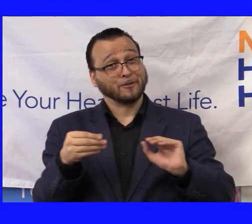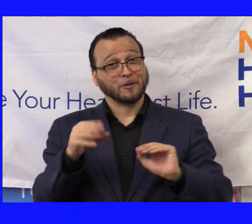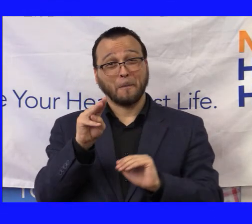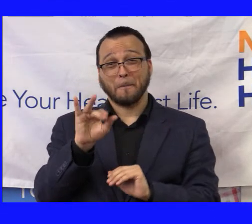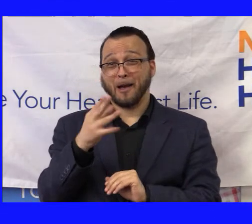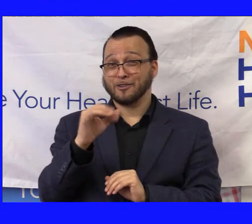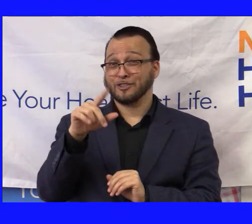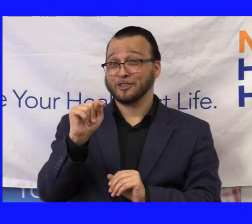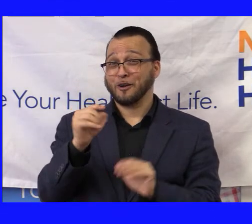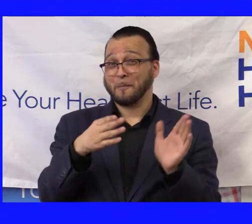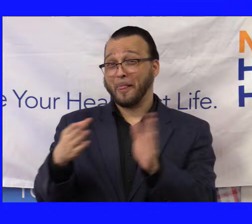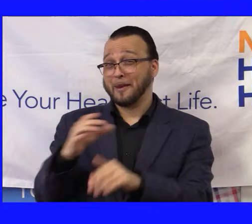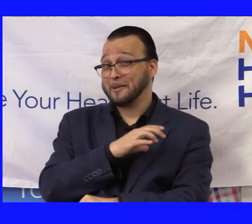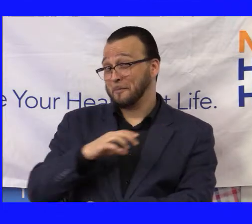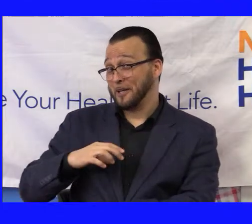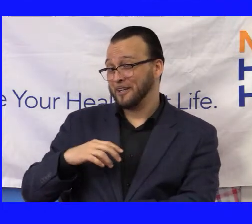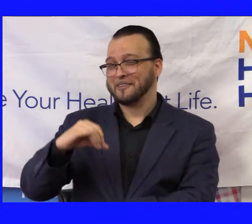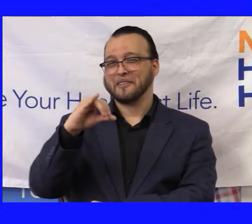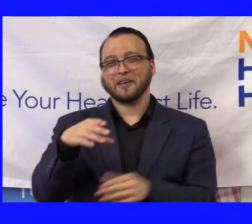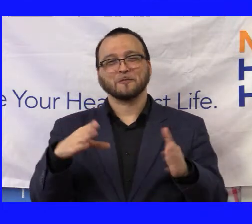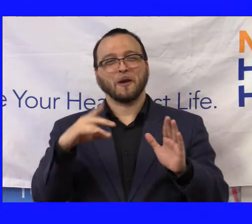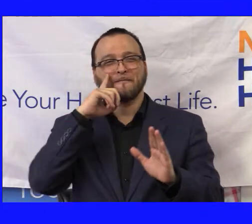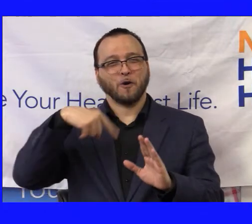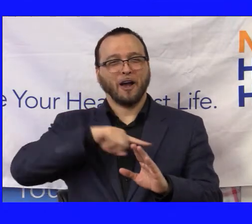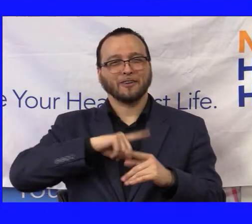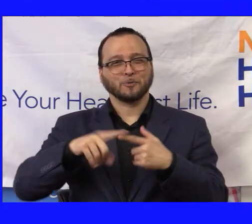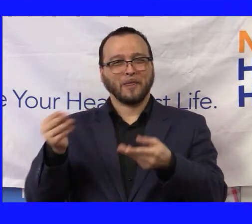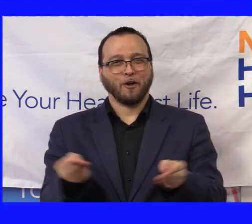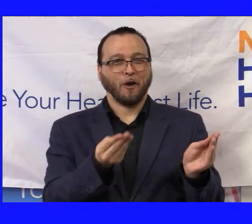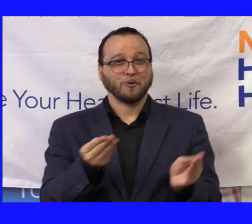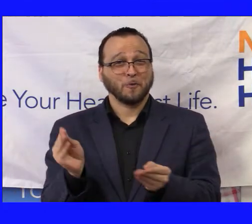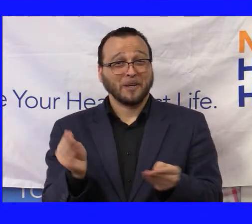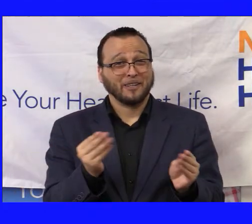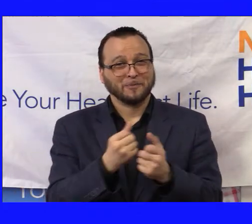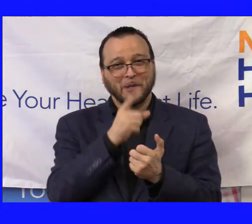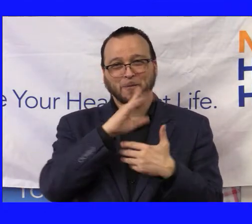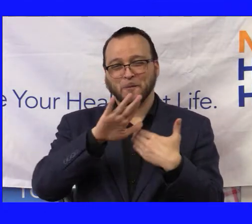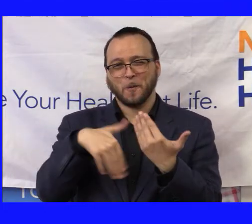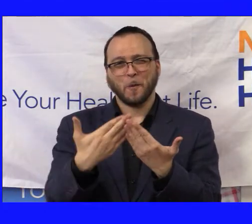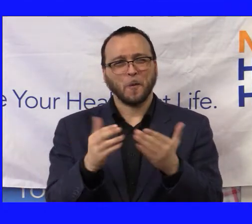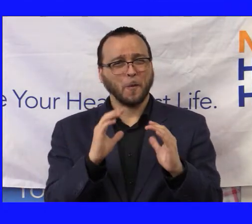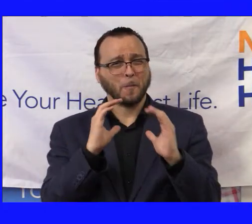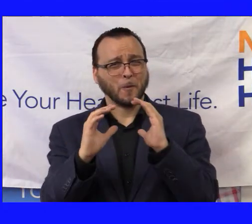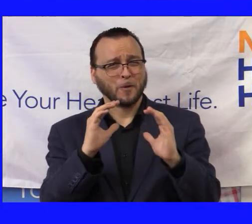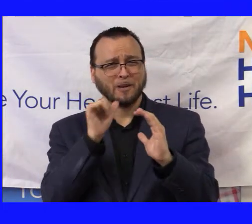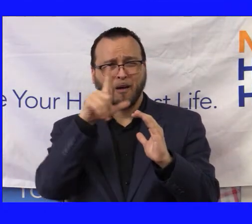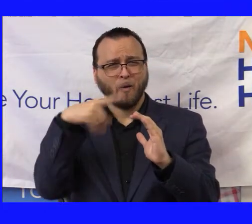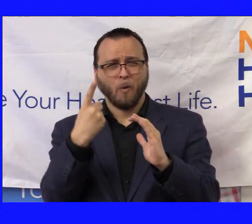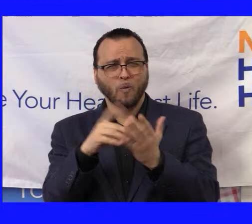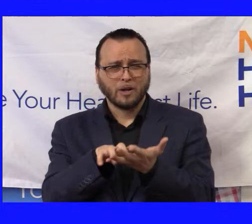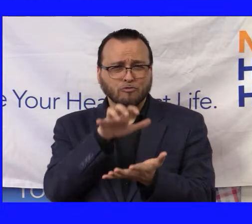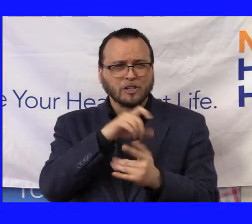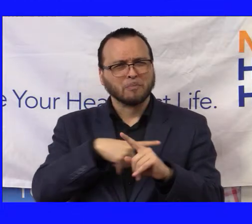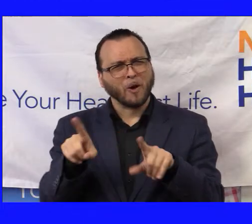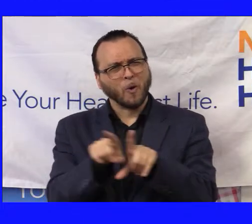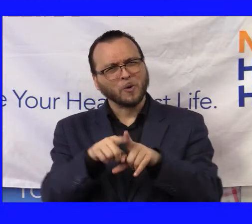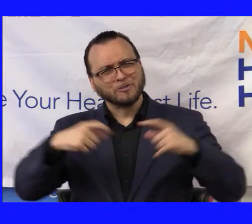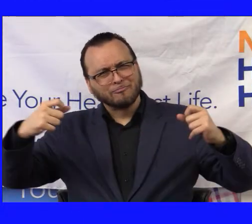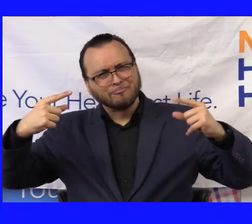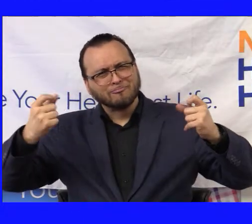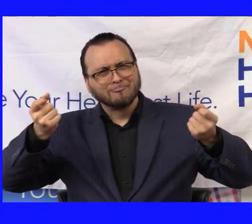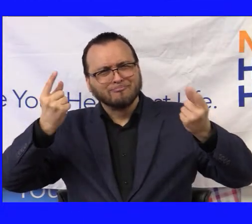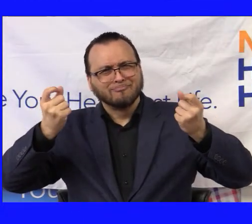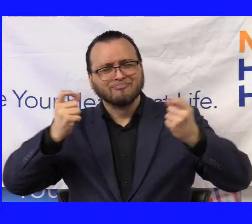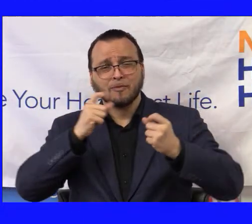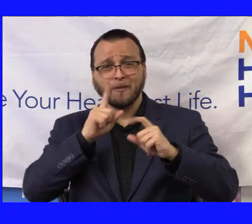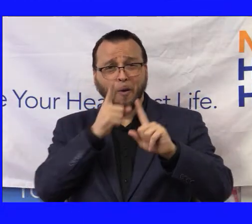MyChart Planning Committee. That's a way for us to be the conduit to make sure that all communication is not only robust, but that we're all on the same page in terms